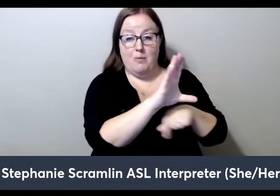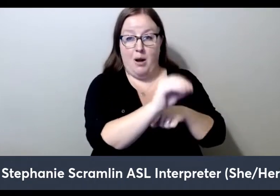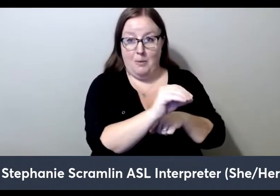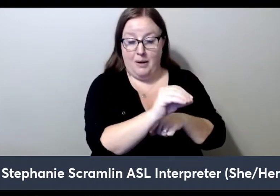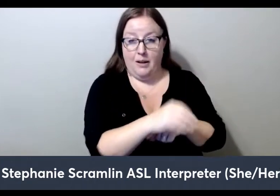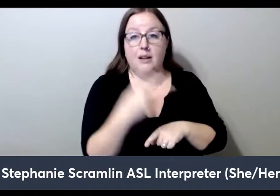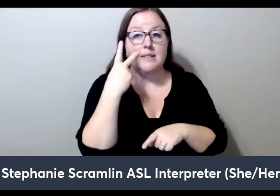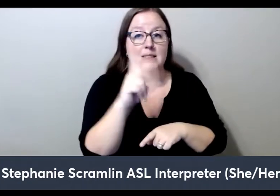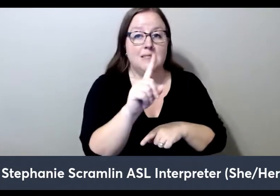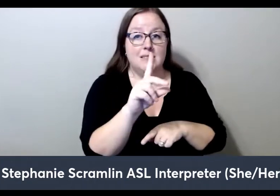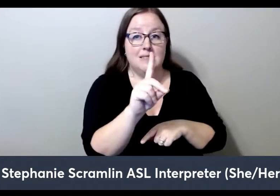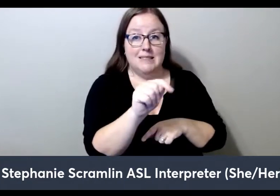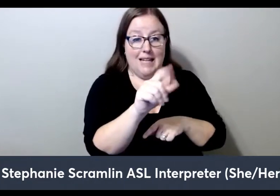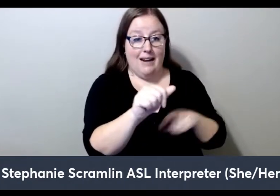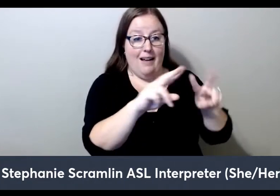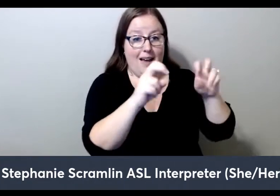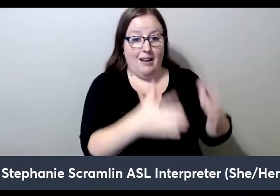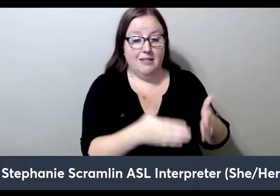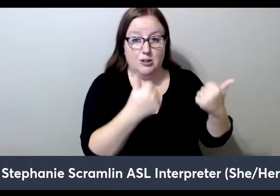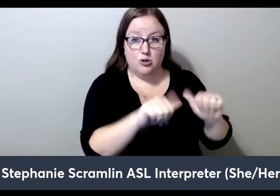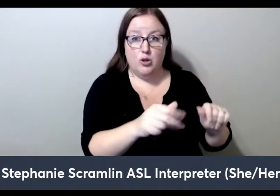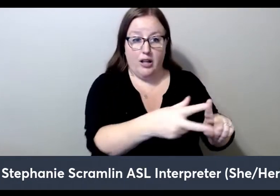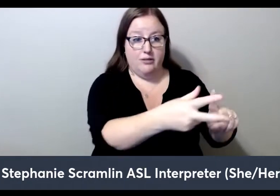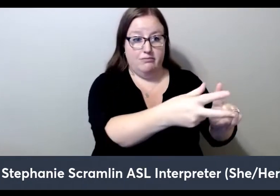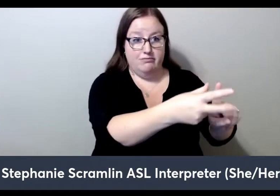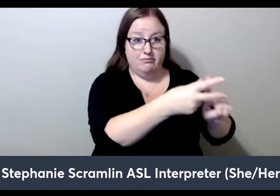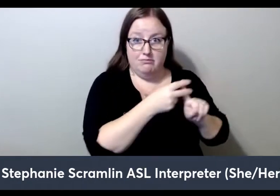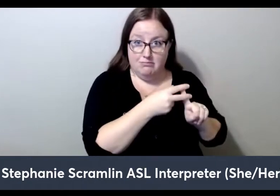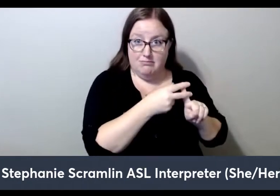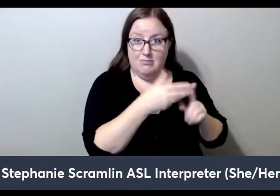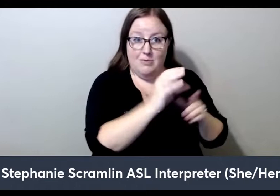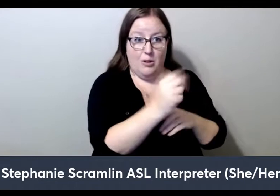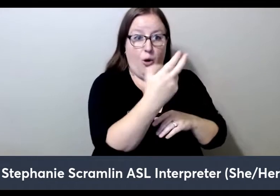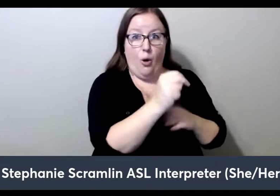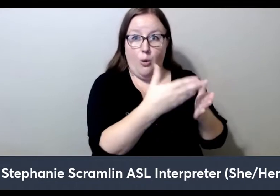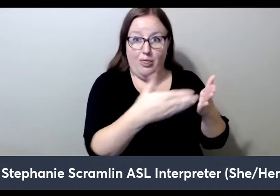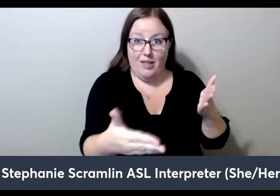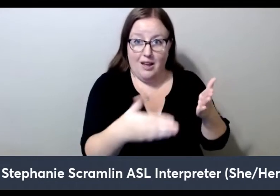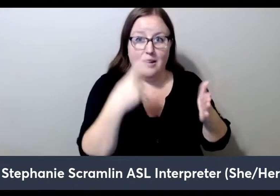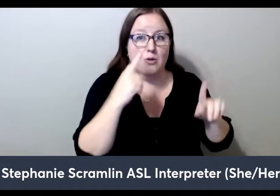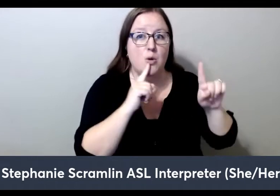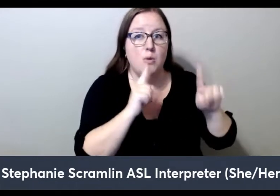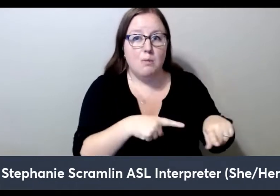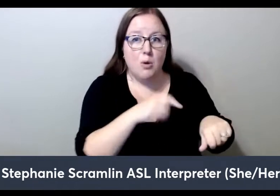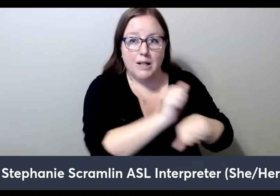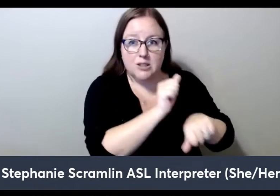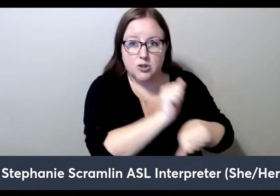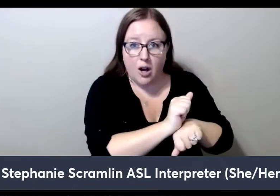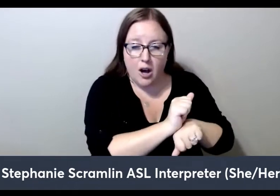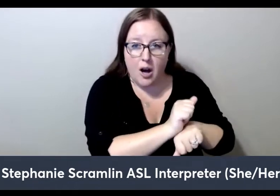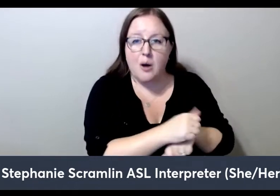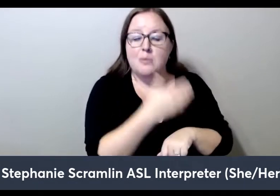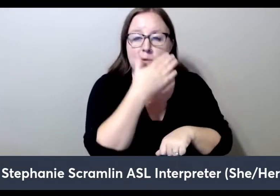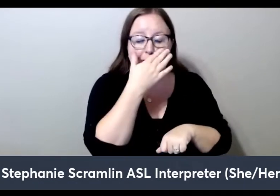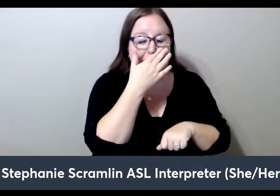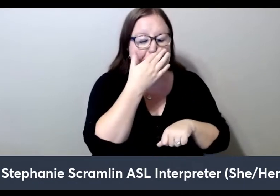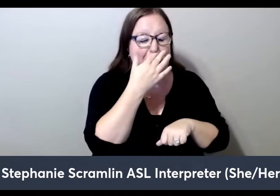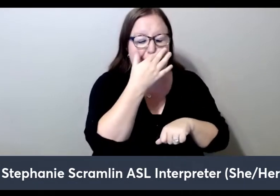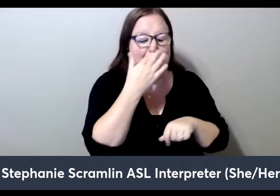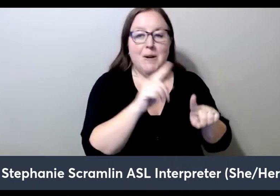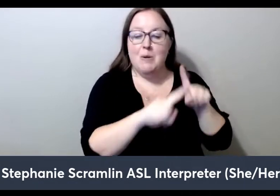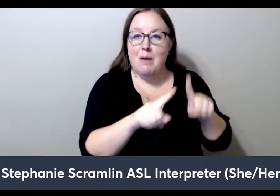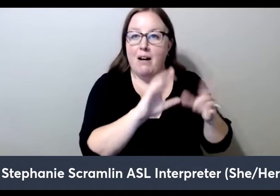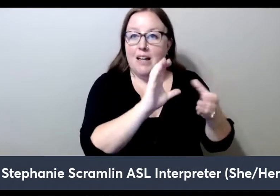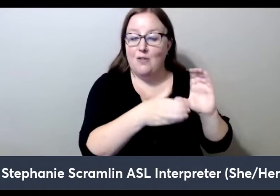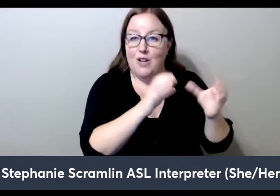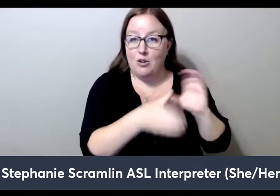analyst trying to provision their own thing. They wanted to run a reporting job, every day at 5 o'clock. But in configuring it,